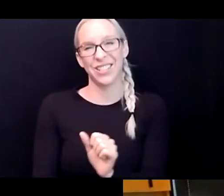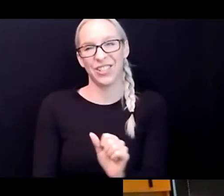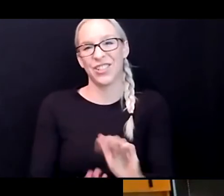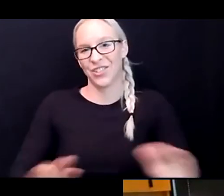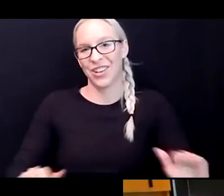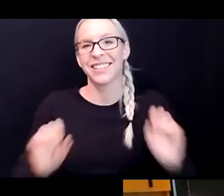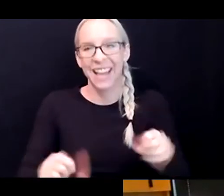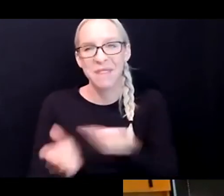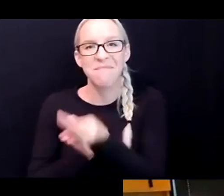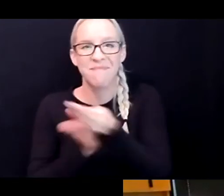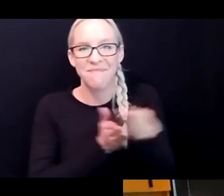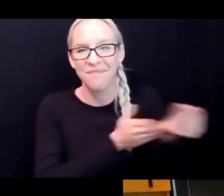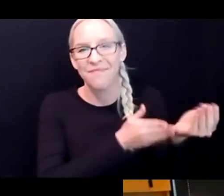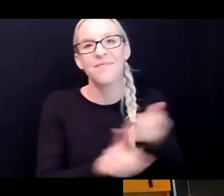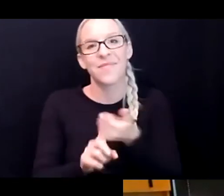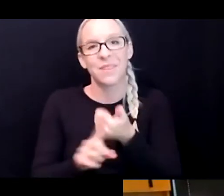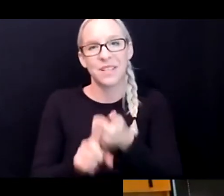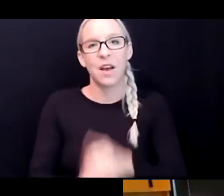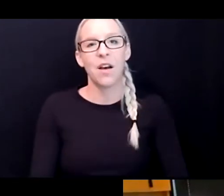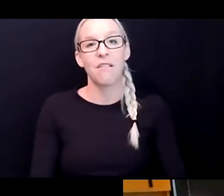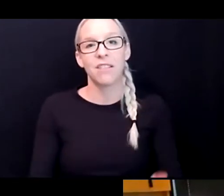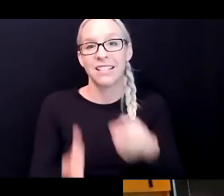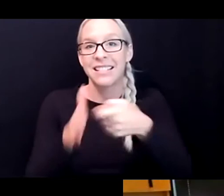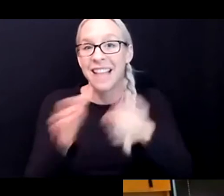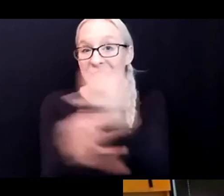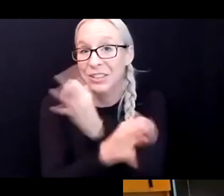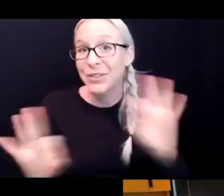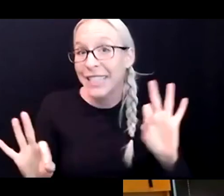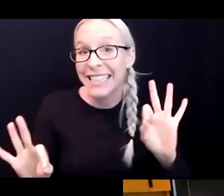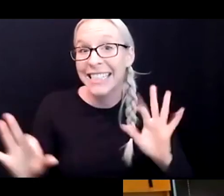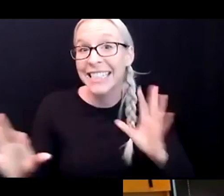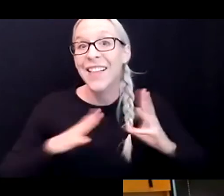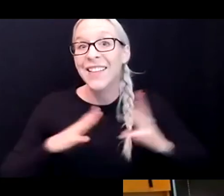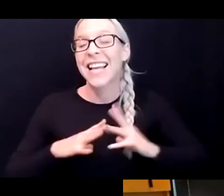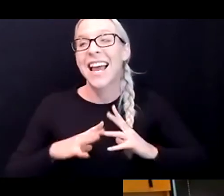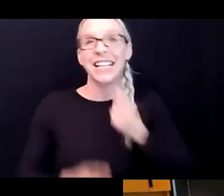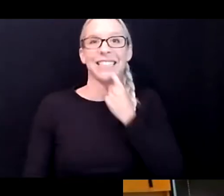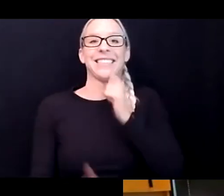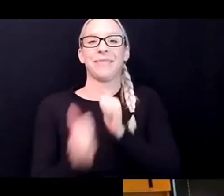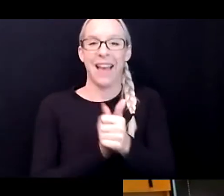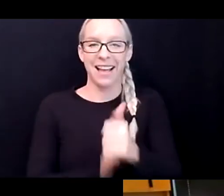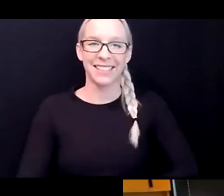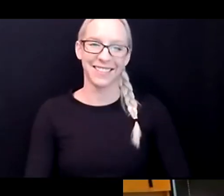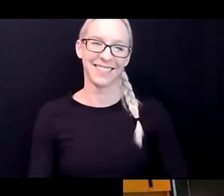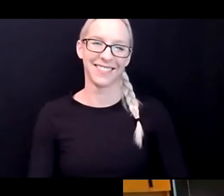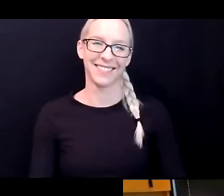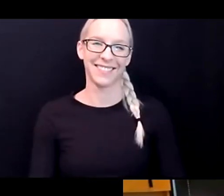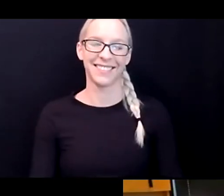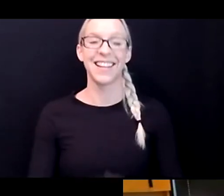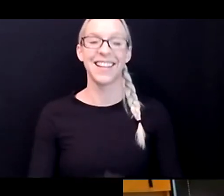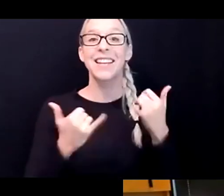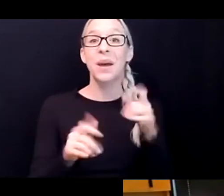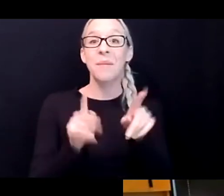you take advantage of that tax-free holiday whenever it is that just got passed. But now people will have that prepaid